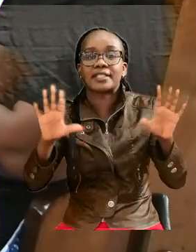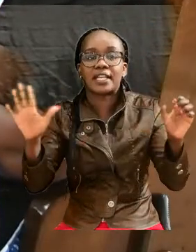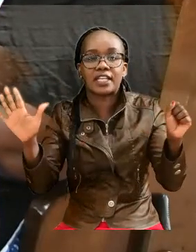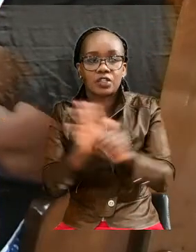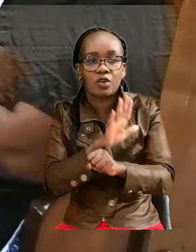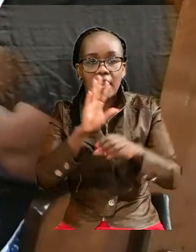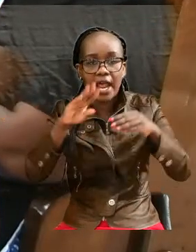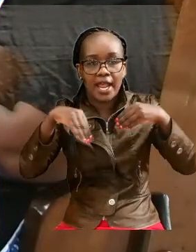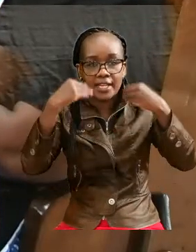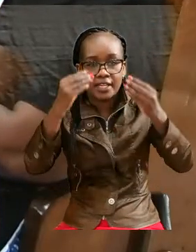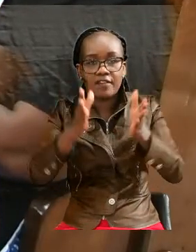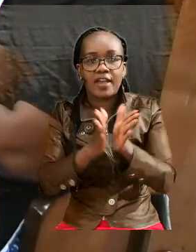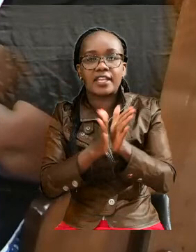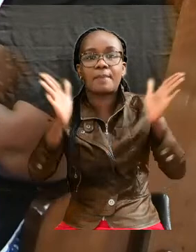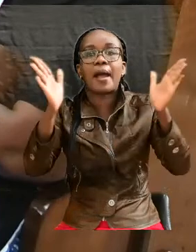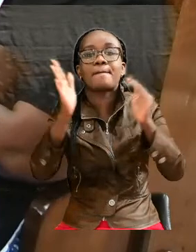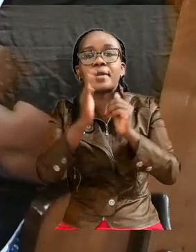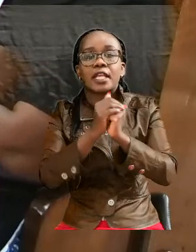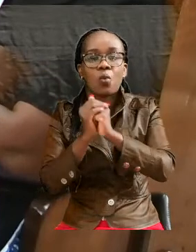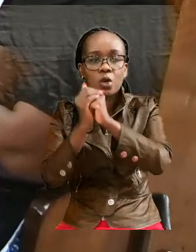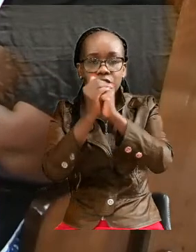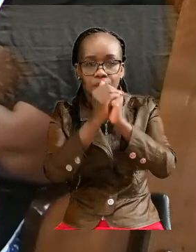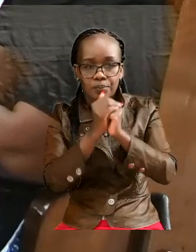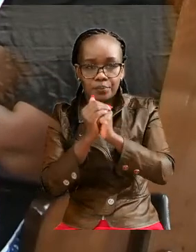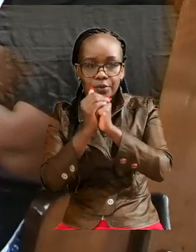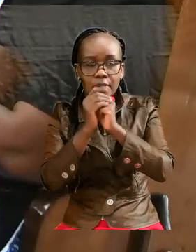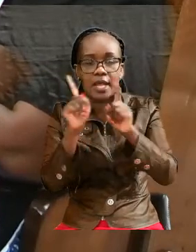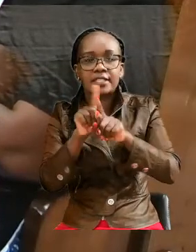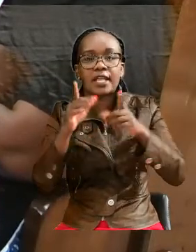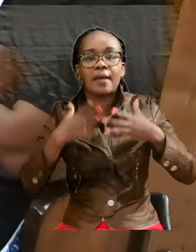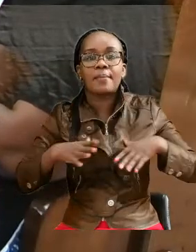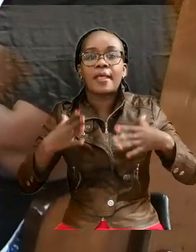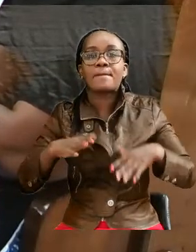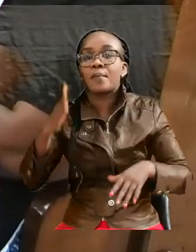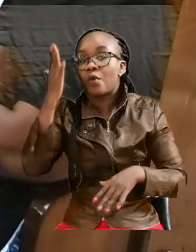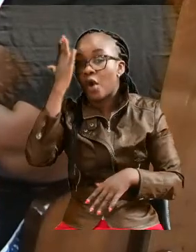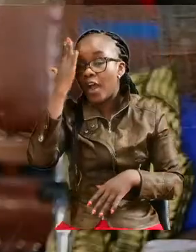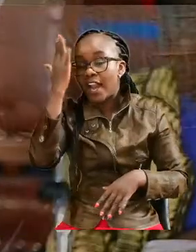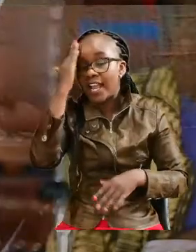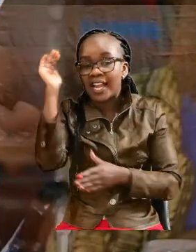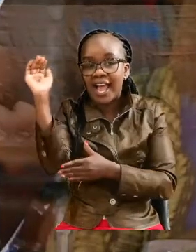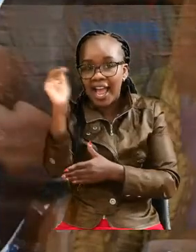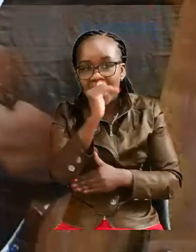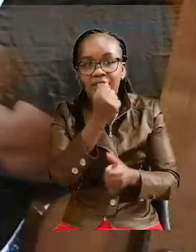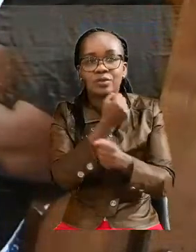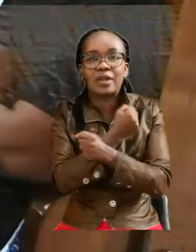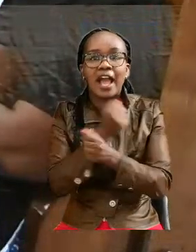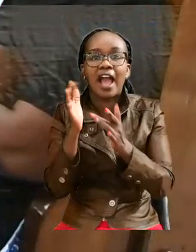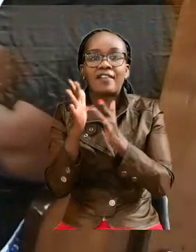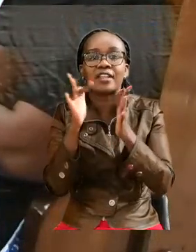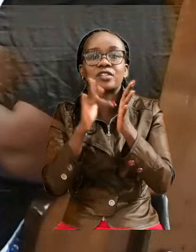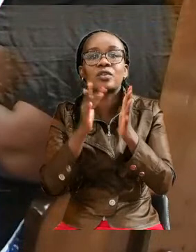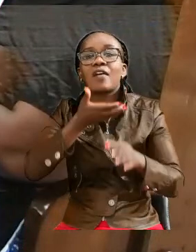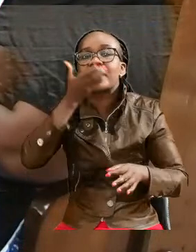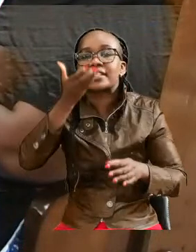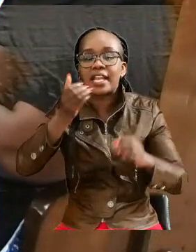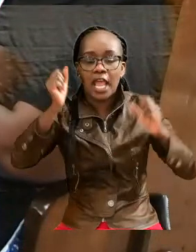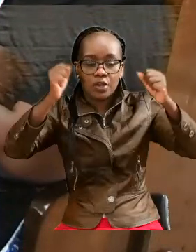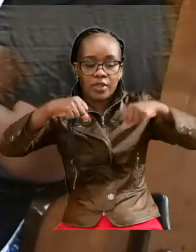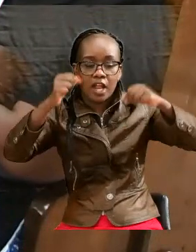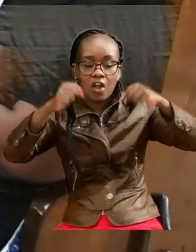offered in public worship. The people of Israel are asked to love the Lord in response to his covenant